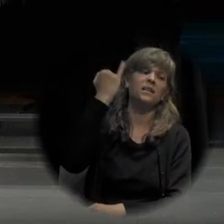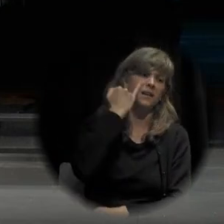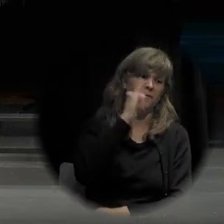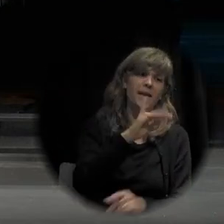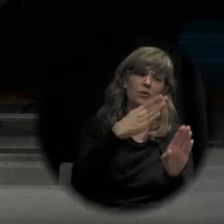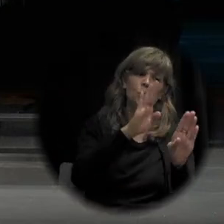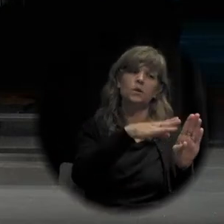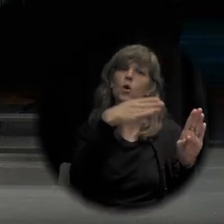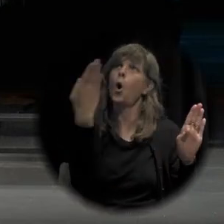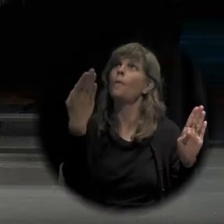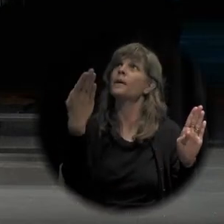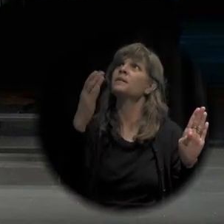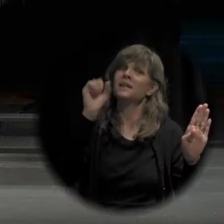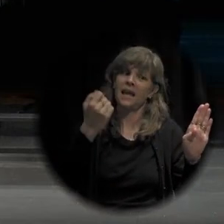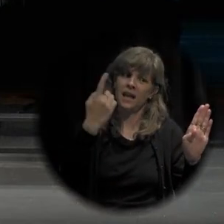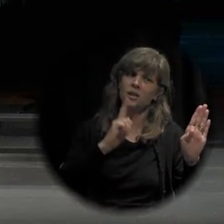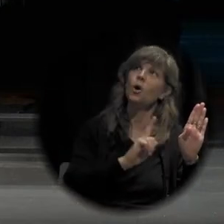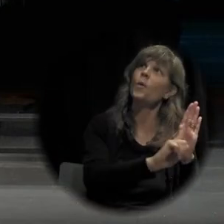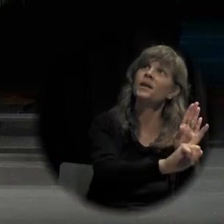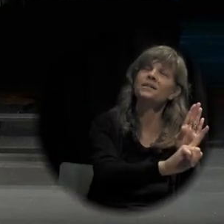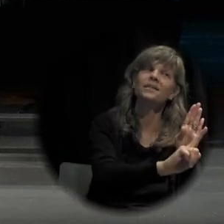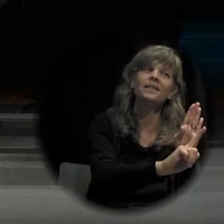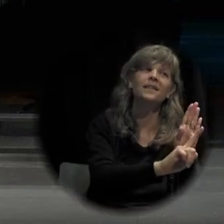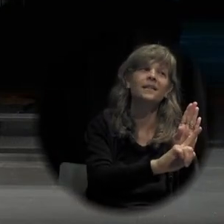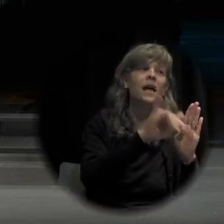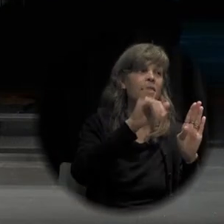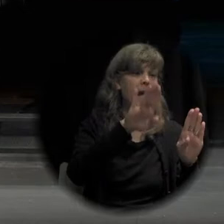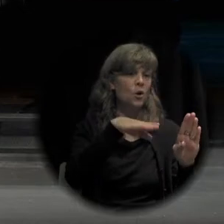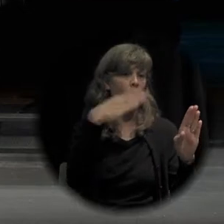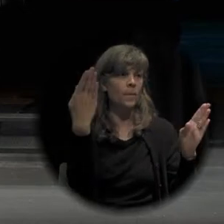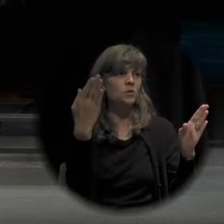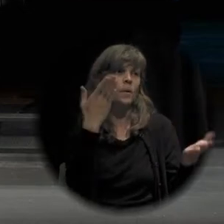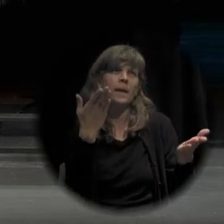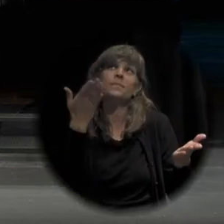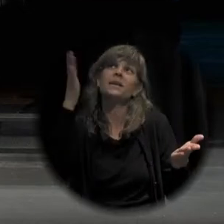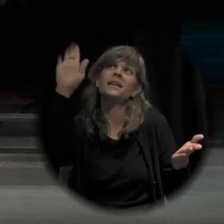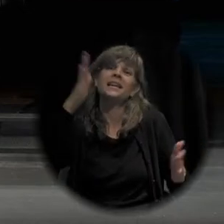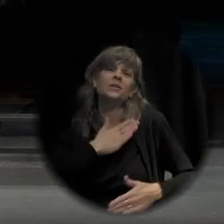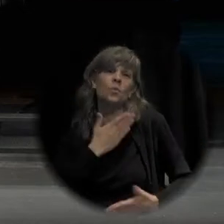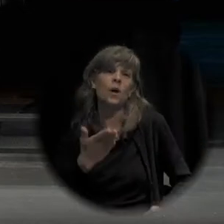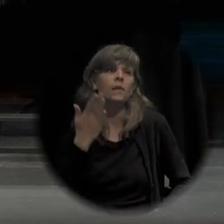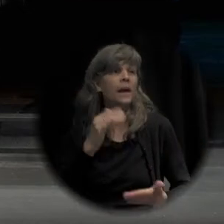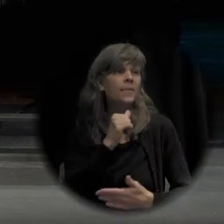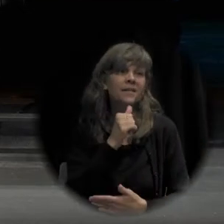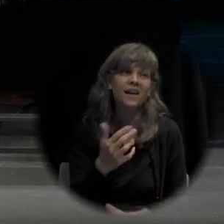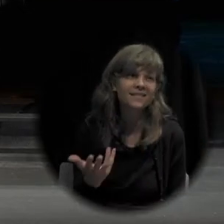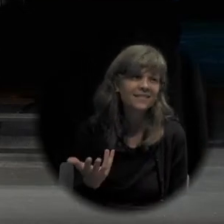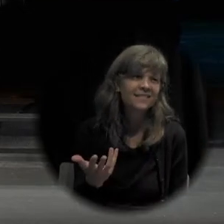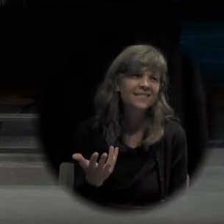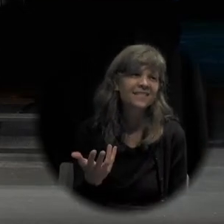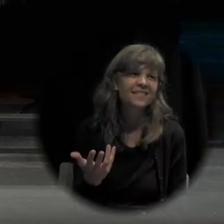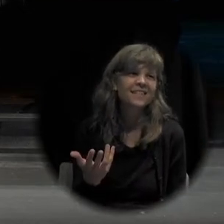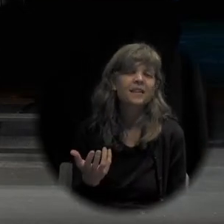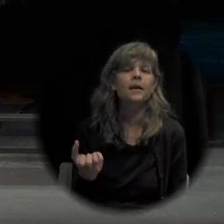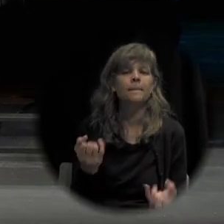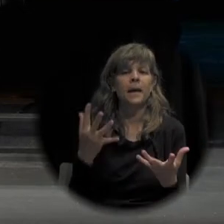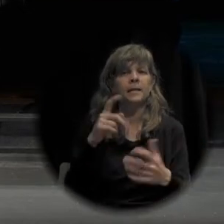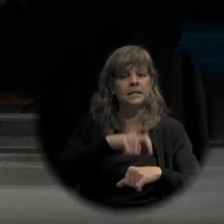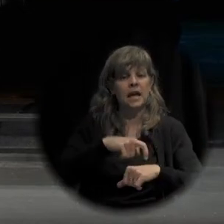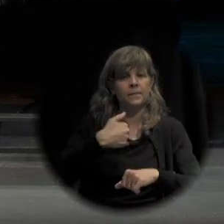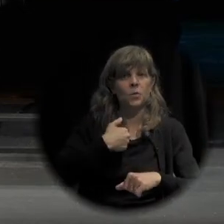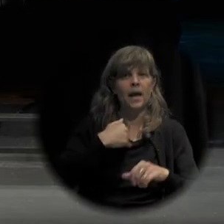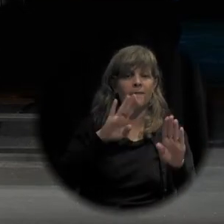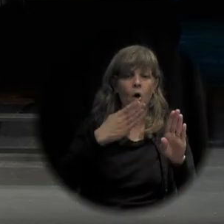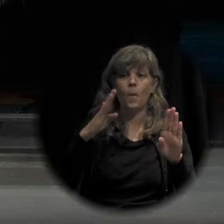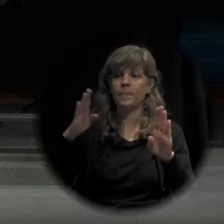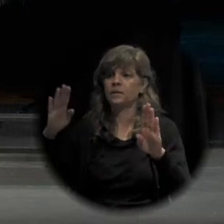door or opportunity is not a guarantee of God's will. We know that, right? I mean, that's obvious. There's lots of things I have lots of opportunity for, but I